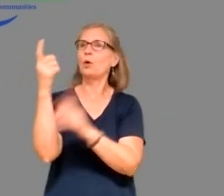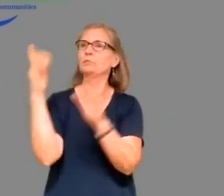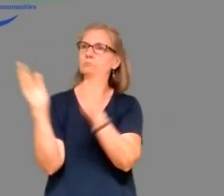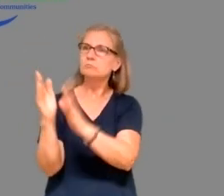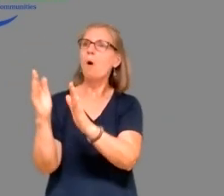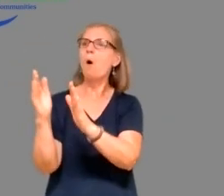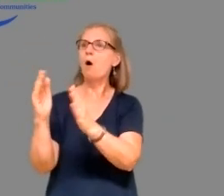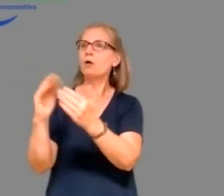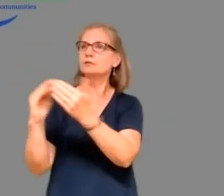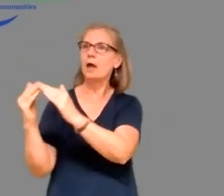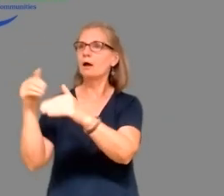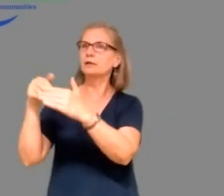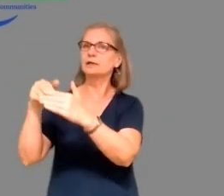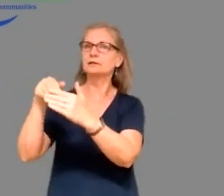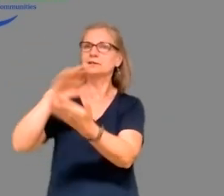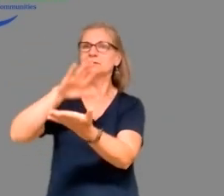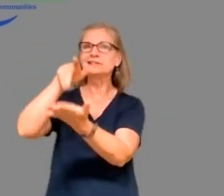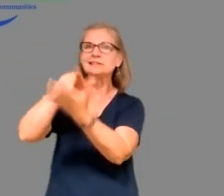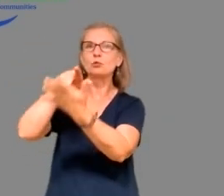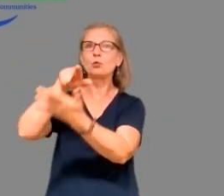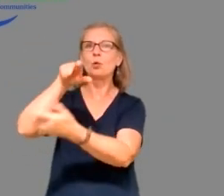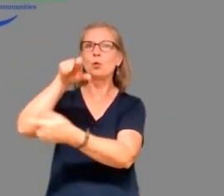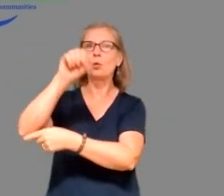cases over the course of a week.